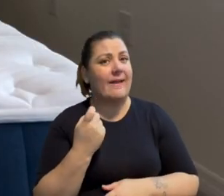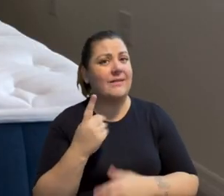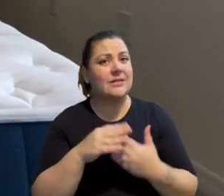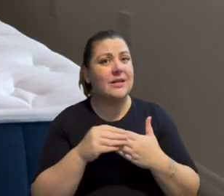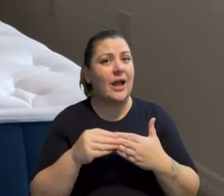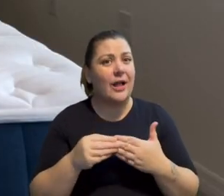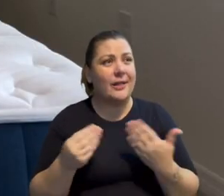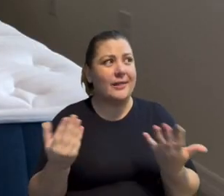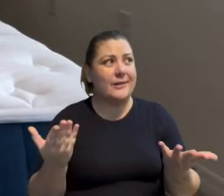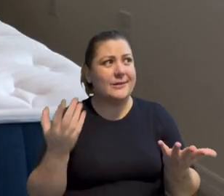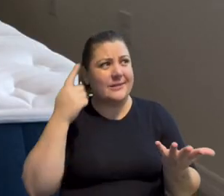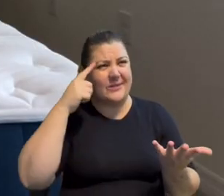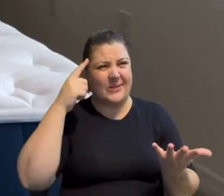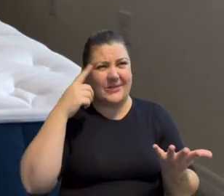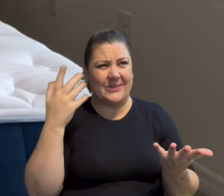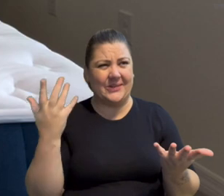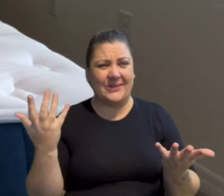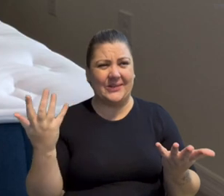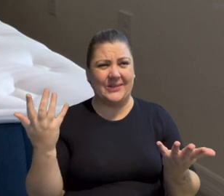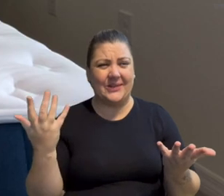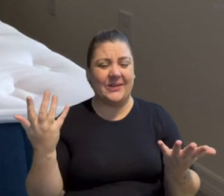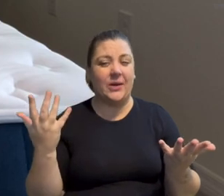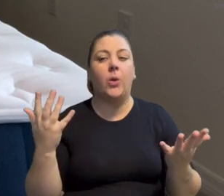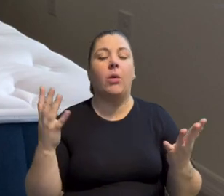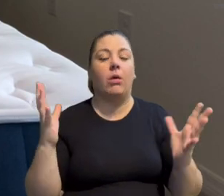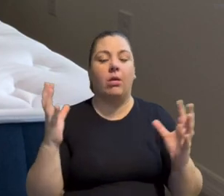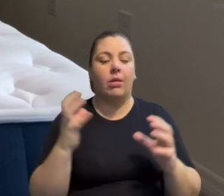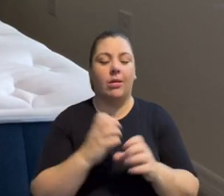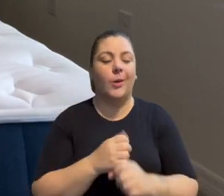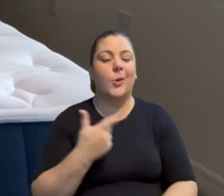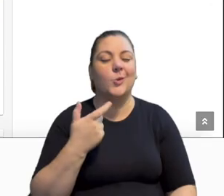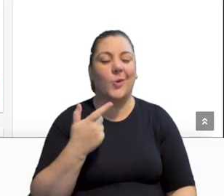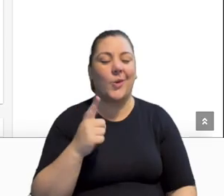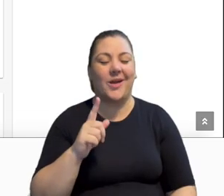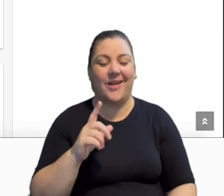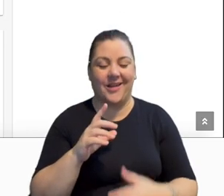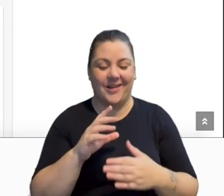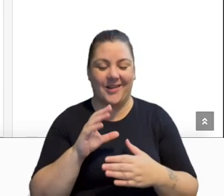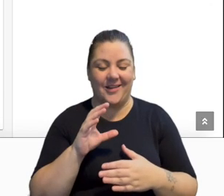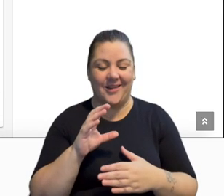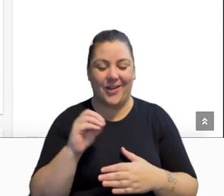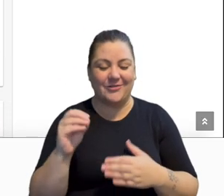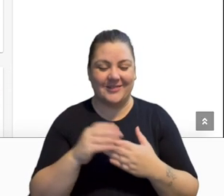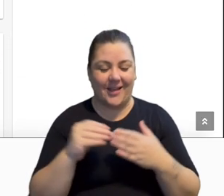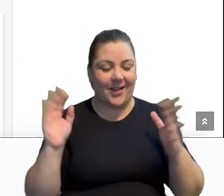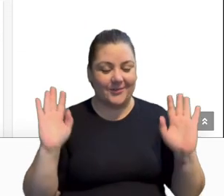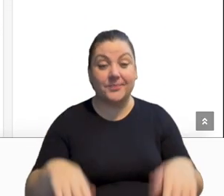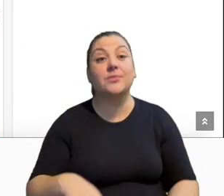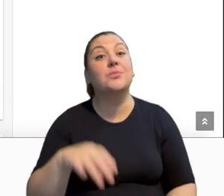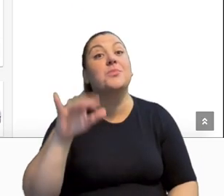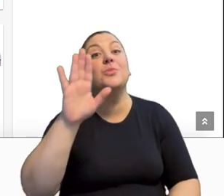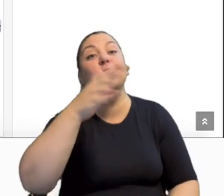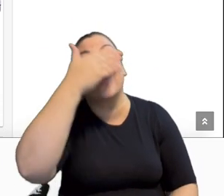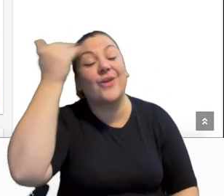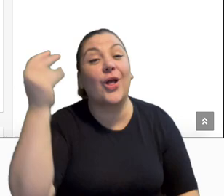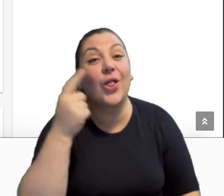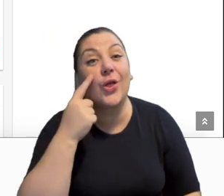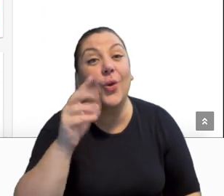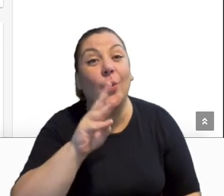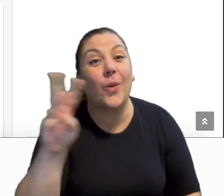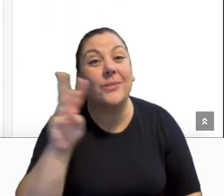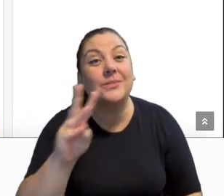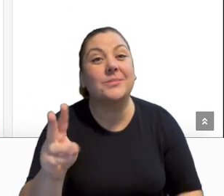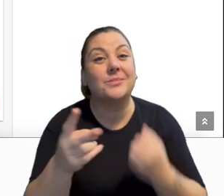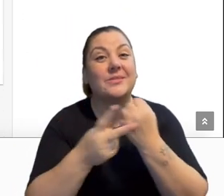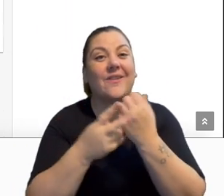$2,111, but we'll just say it's right around $2,100. And be sure to check our website for the latest coupons, and they do have